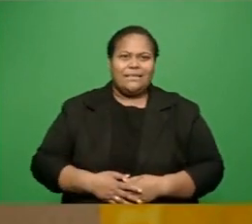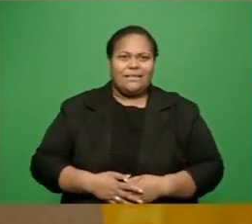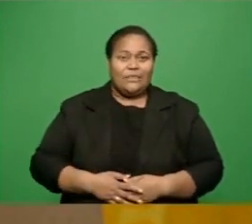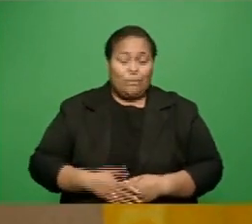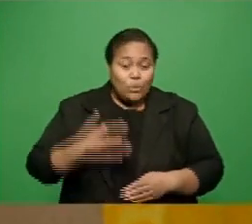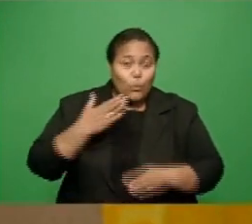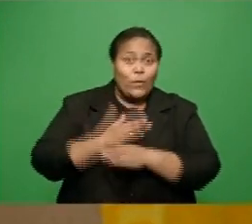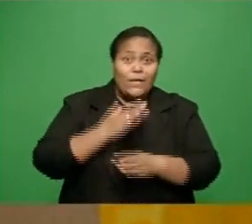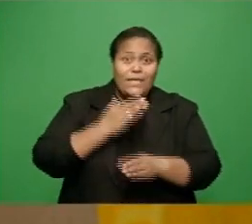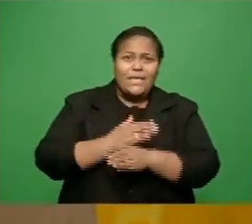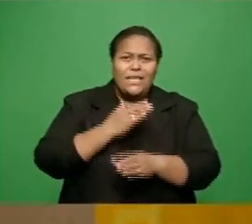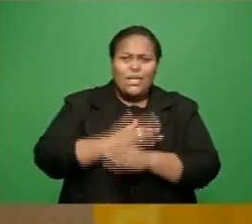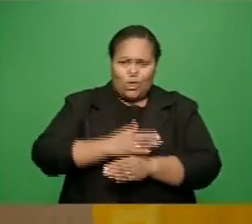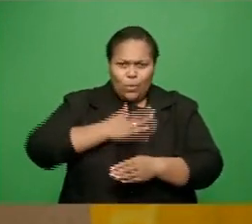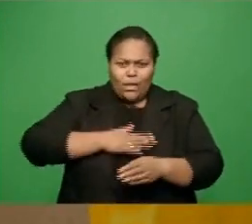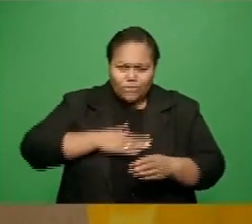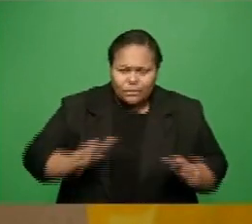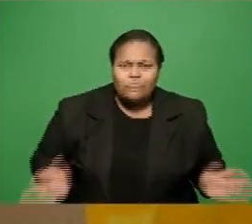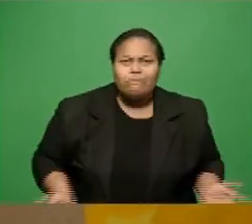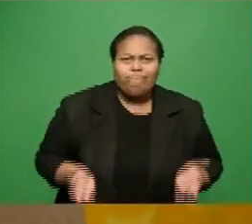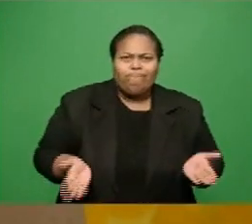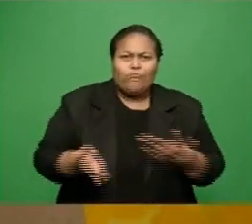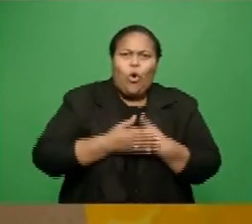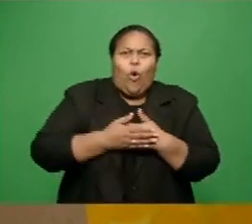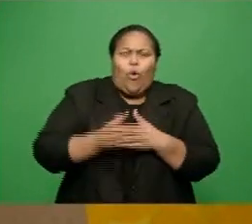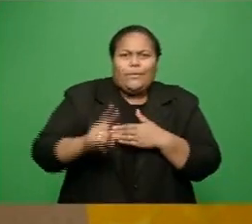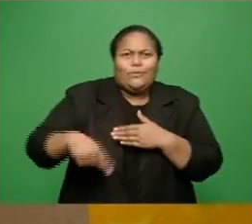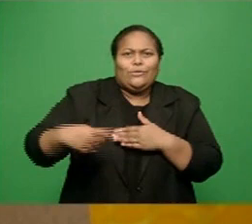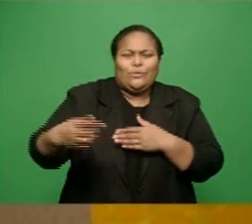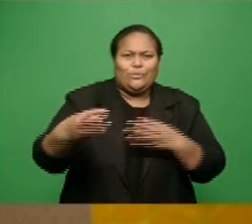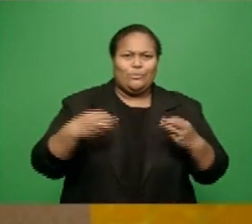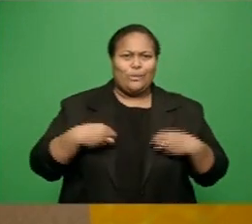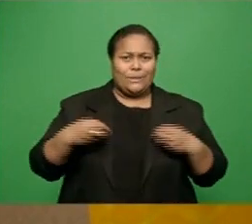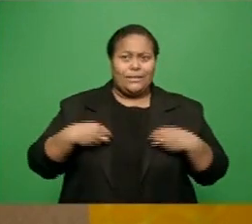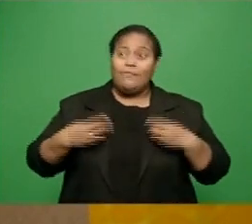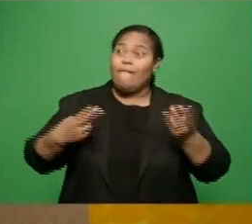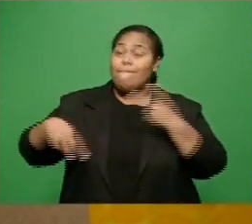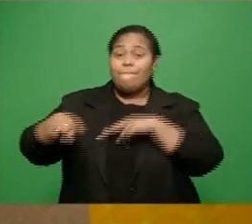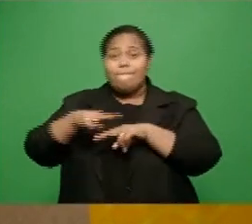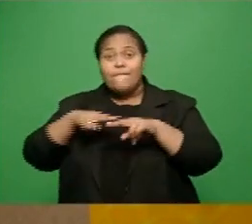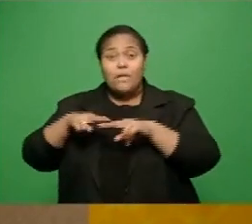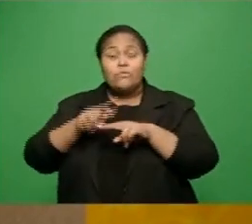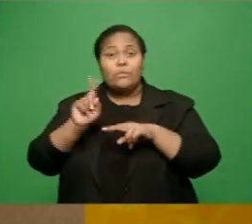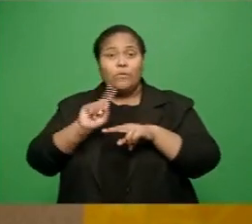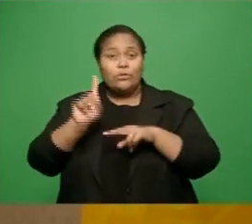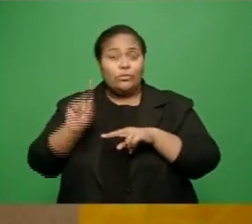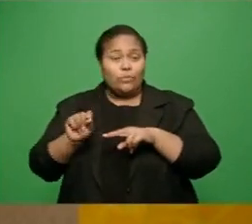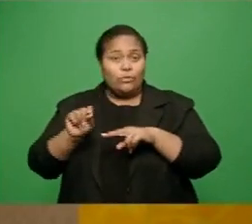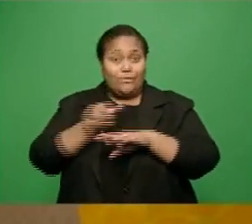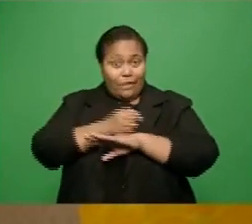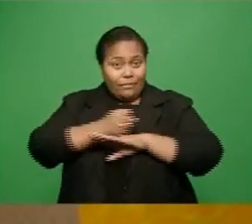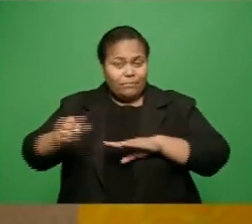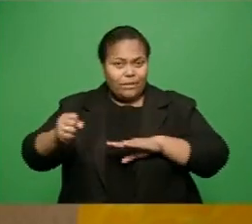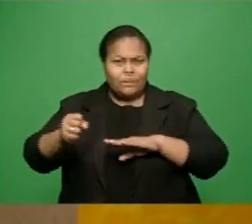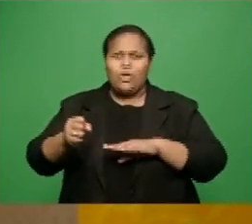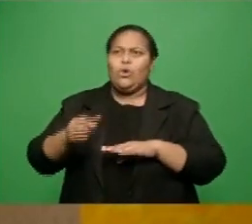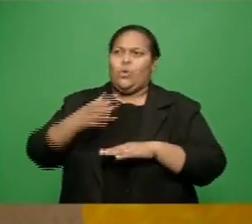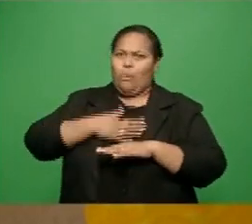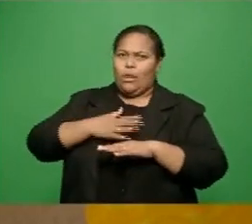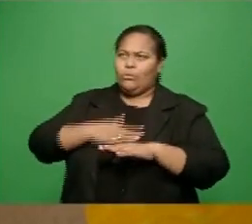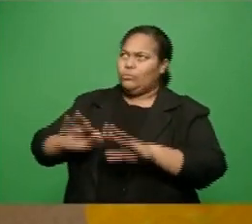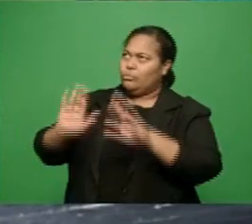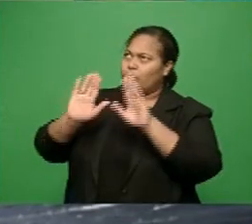sustaining his business, Fiji was leading the world's most decisive effort to contain the spread